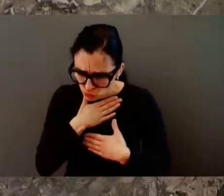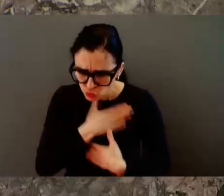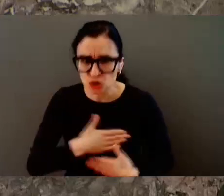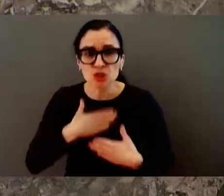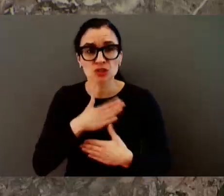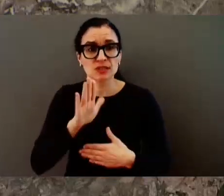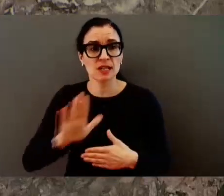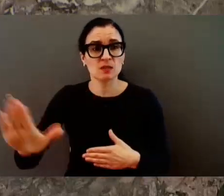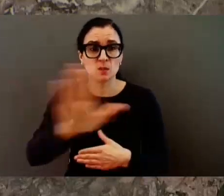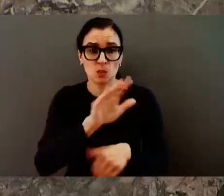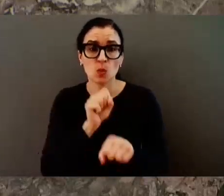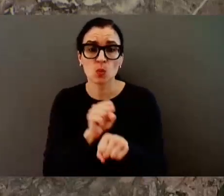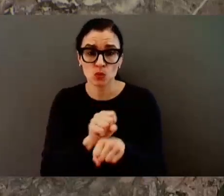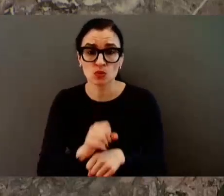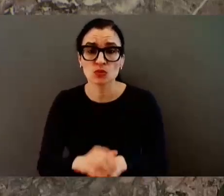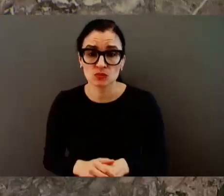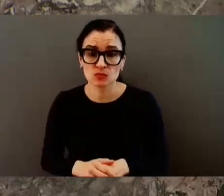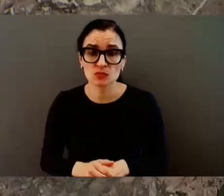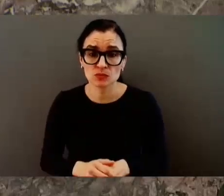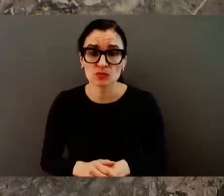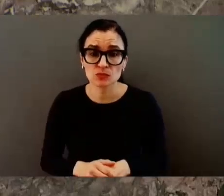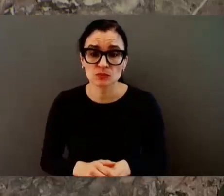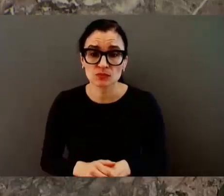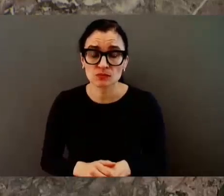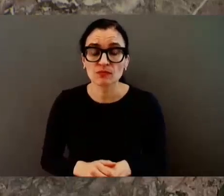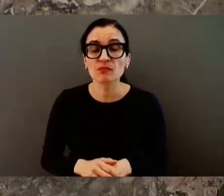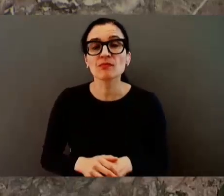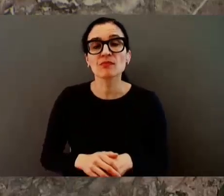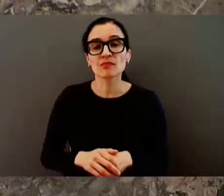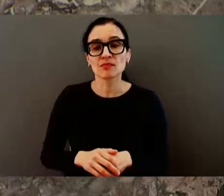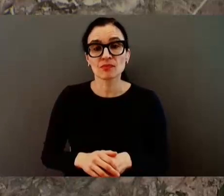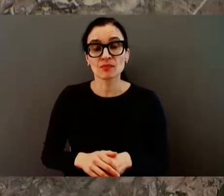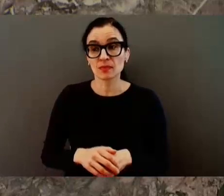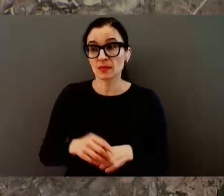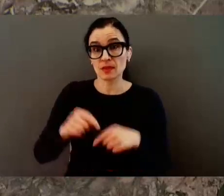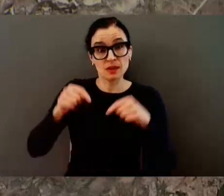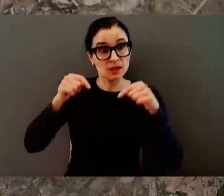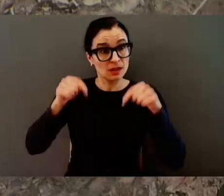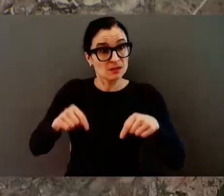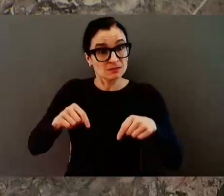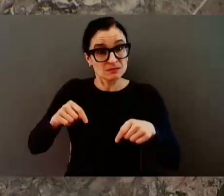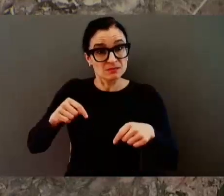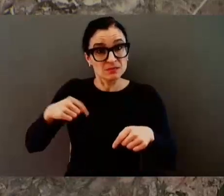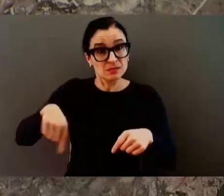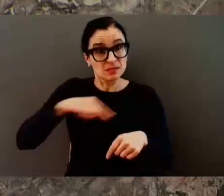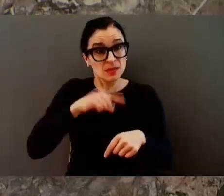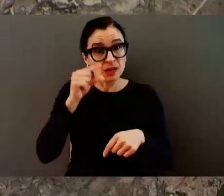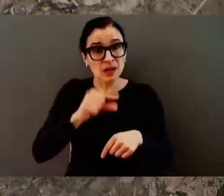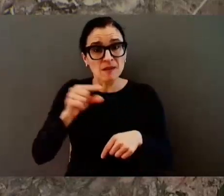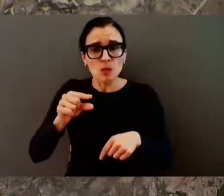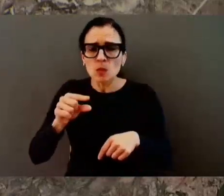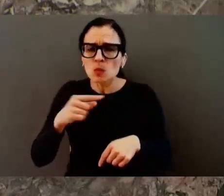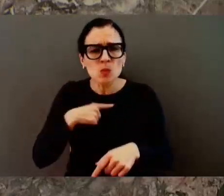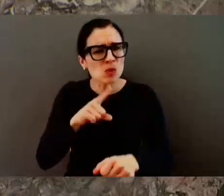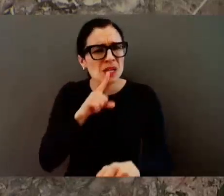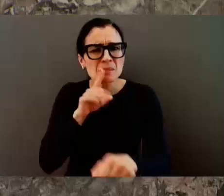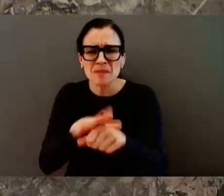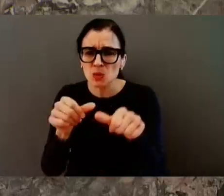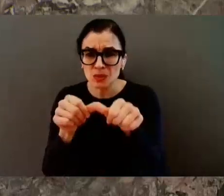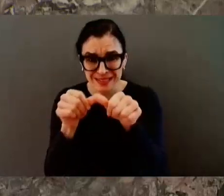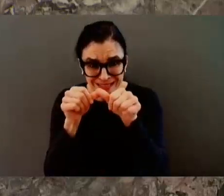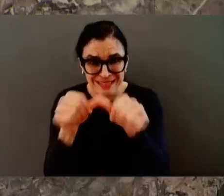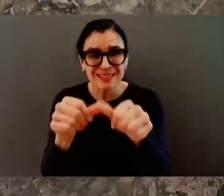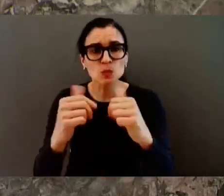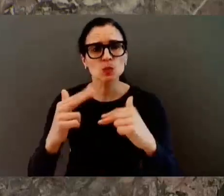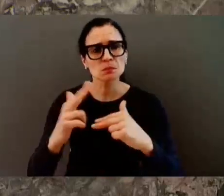Mr. Speaker, this government has committed to continue to build a healthcare system so it is here for British Columbians when and